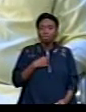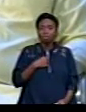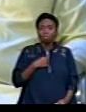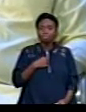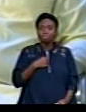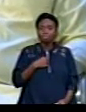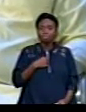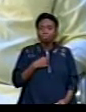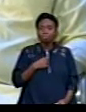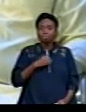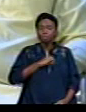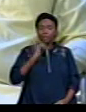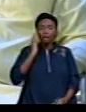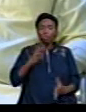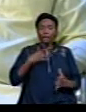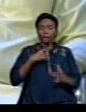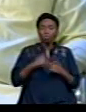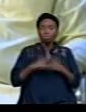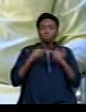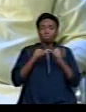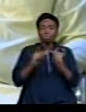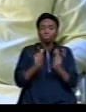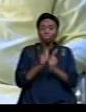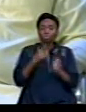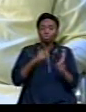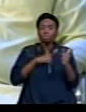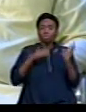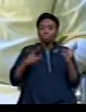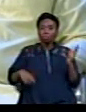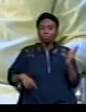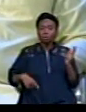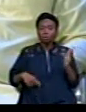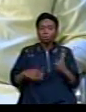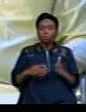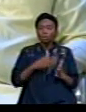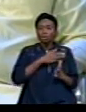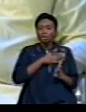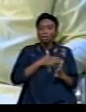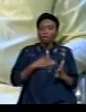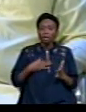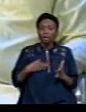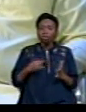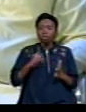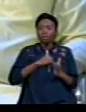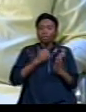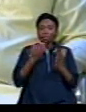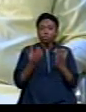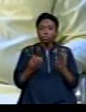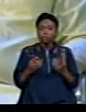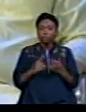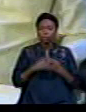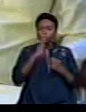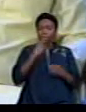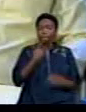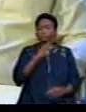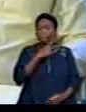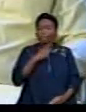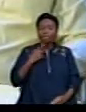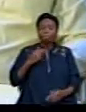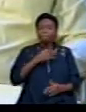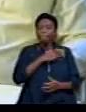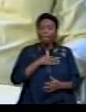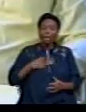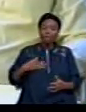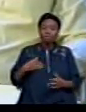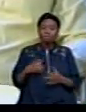desire is, I would like to continue in my education. And I desire to be a pastor. And my prayer